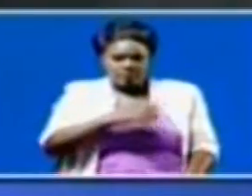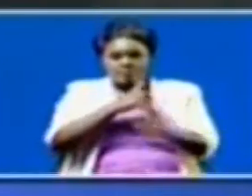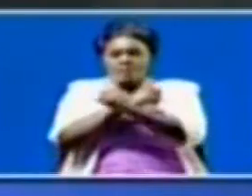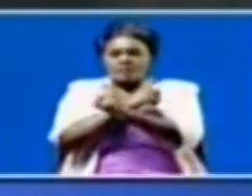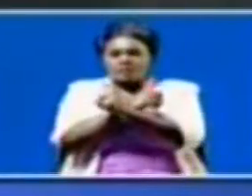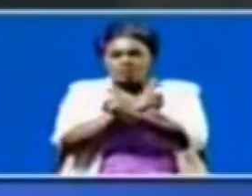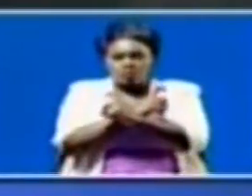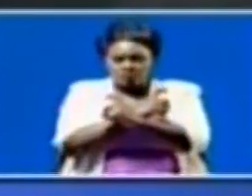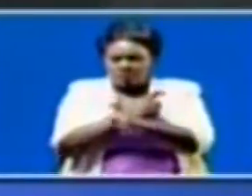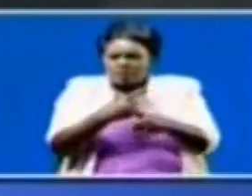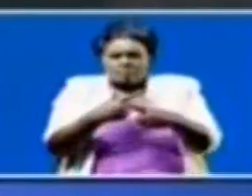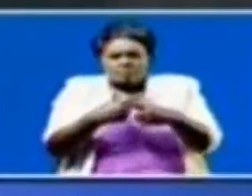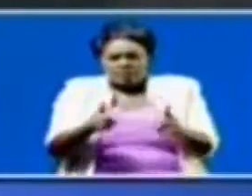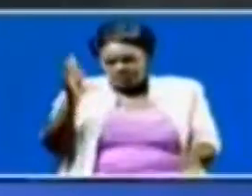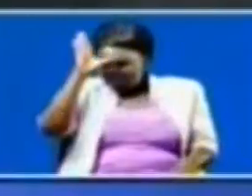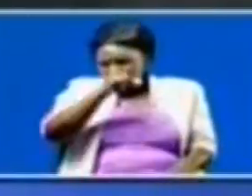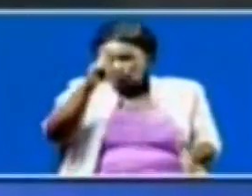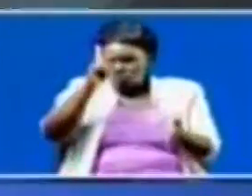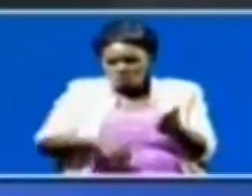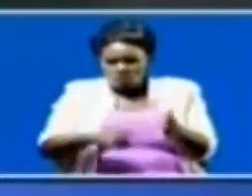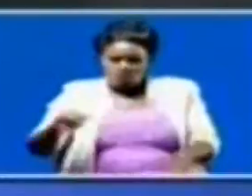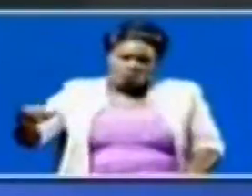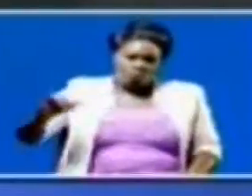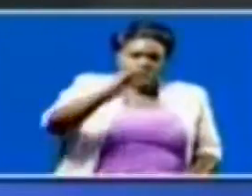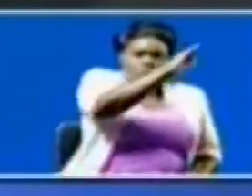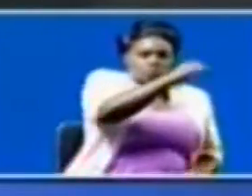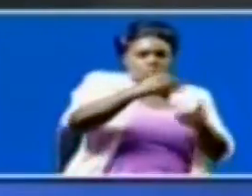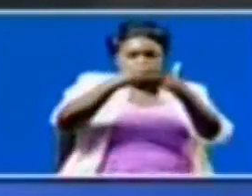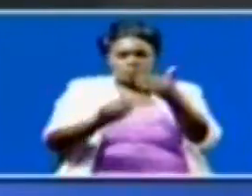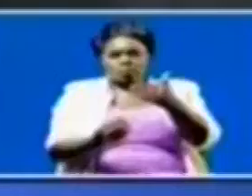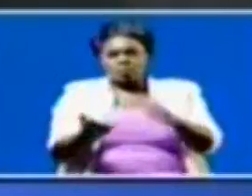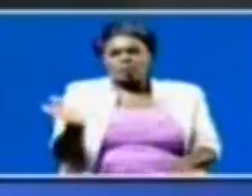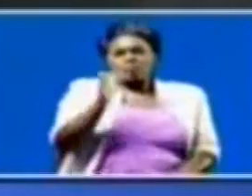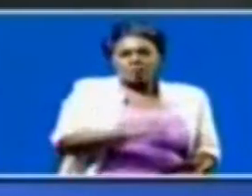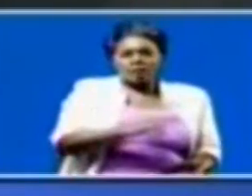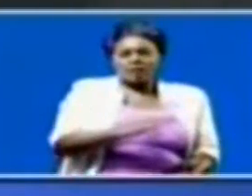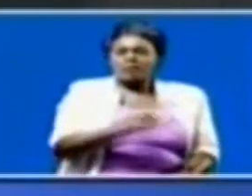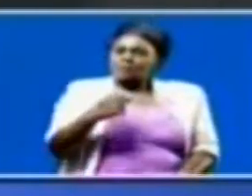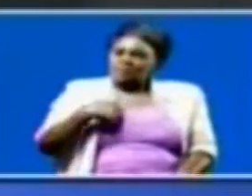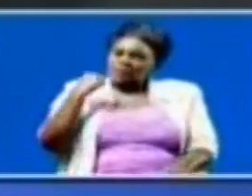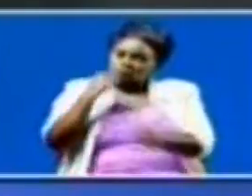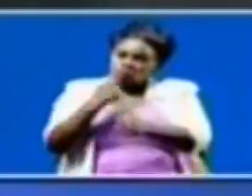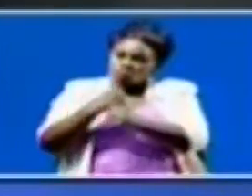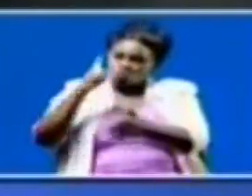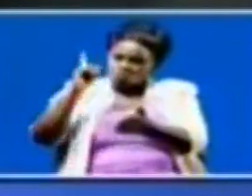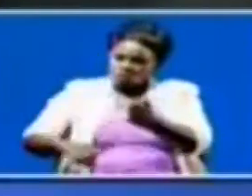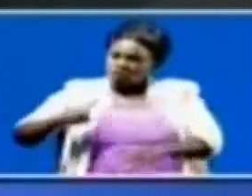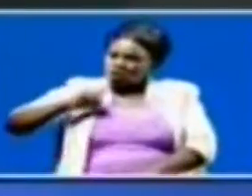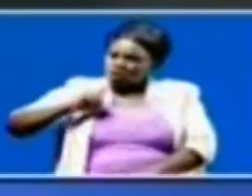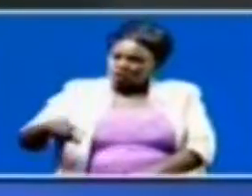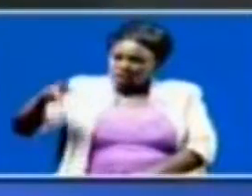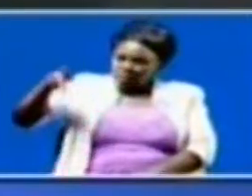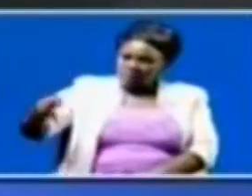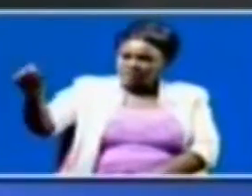Mexico. But what they were lacking, Mr. Chair, was the air tickets, return tickets. So me, what I did, Mr. Chair, I instructed my